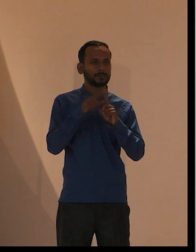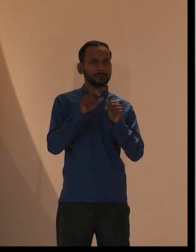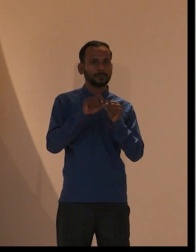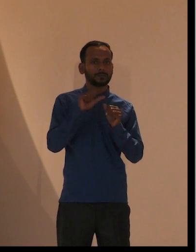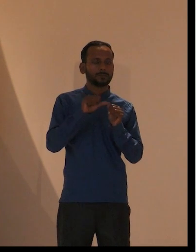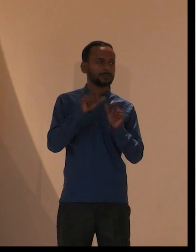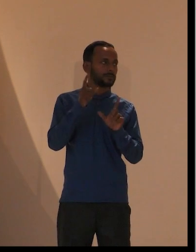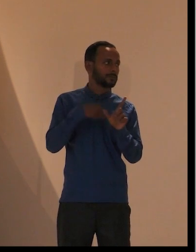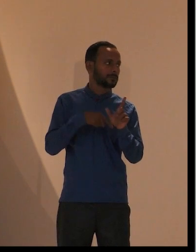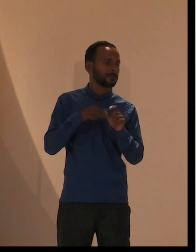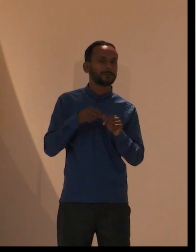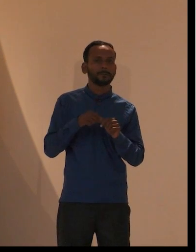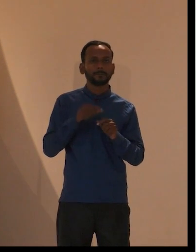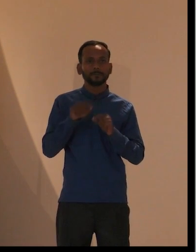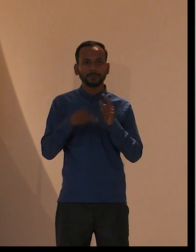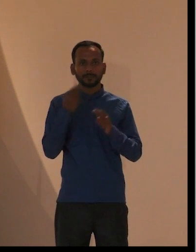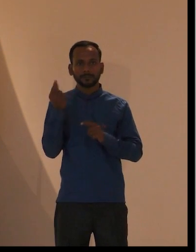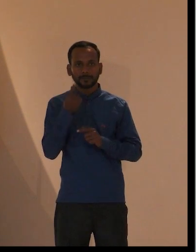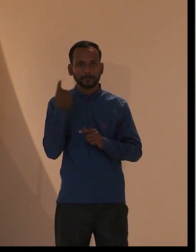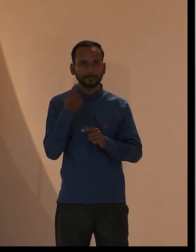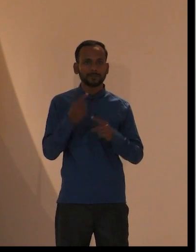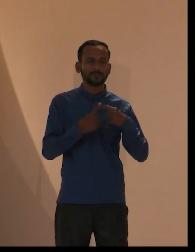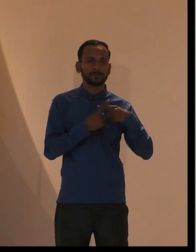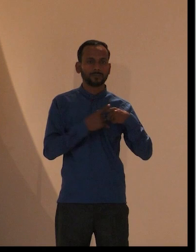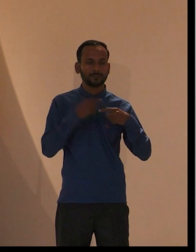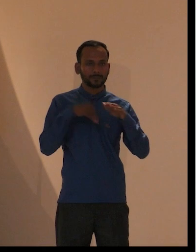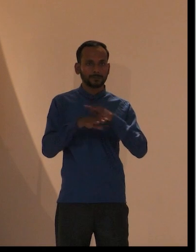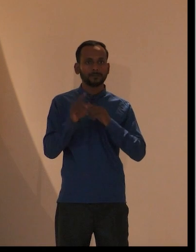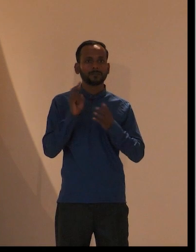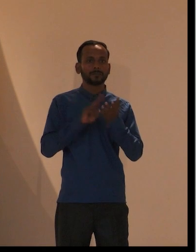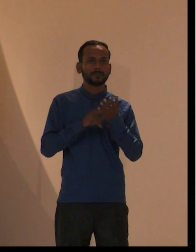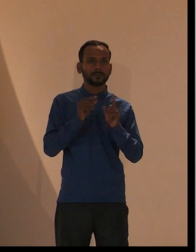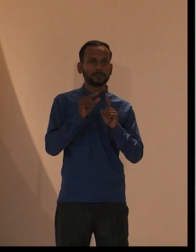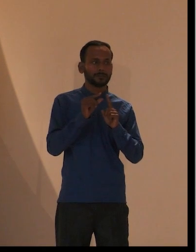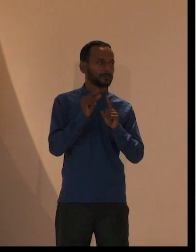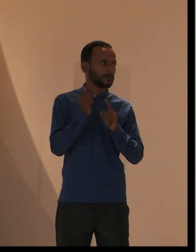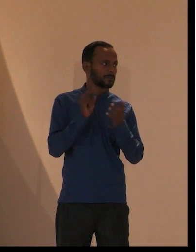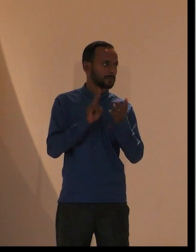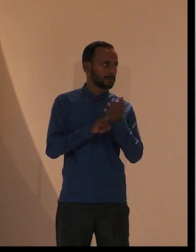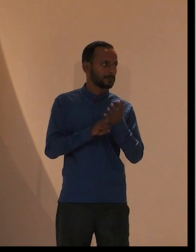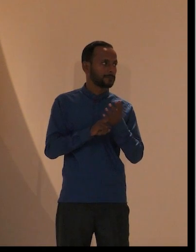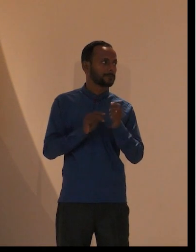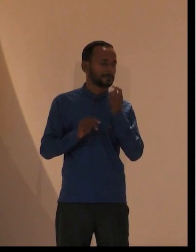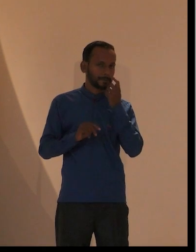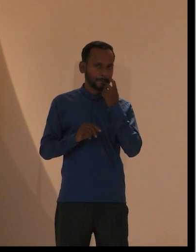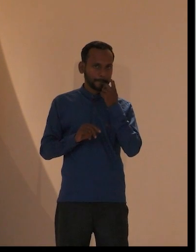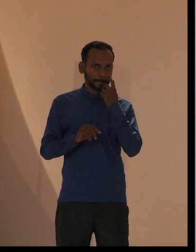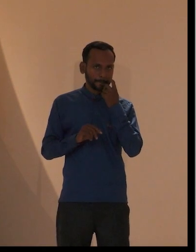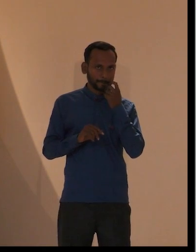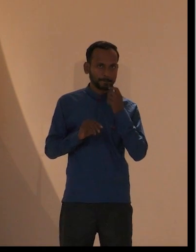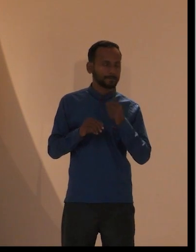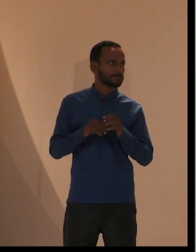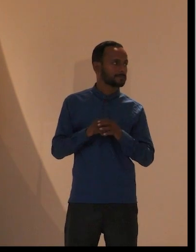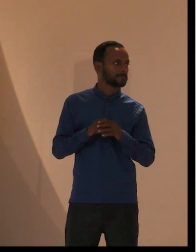used. It was used in the church by the nuns. When the convent was abandoned, this